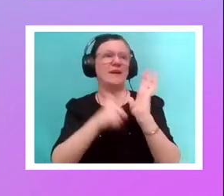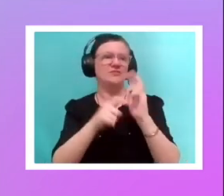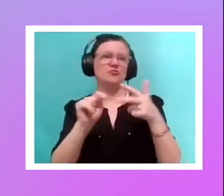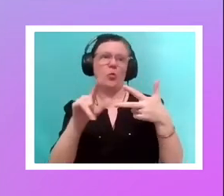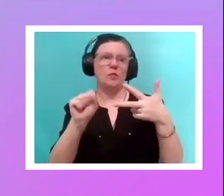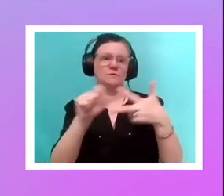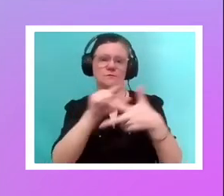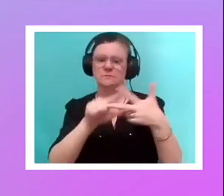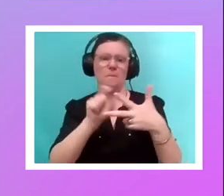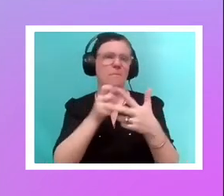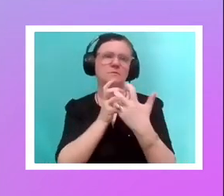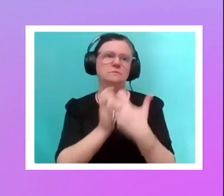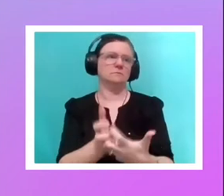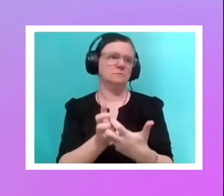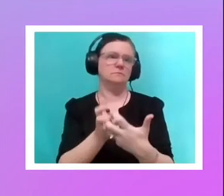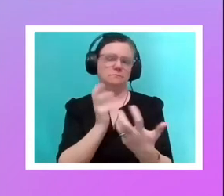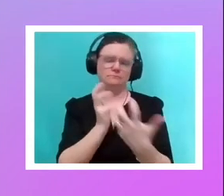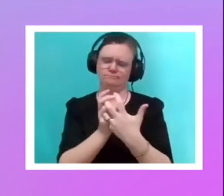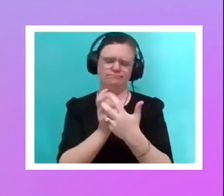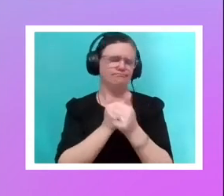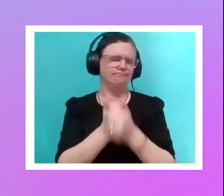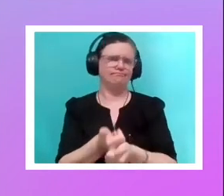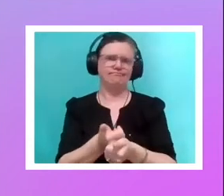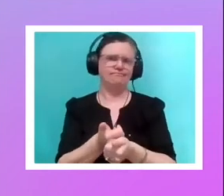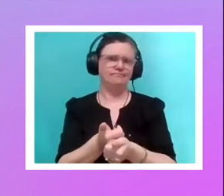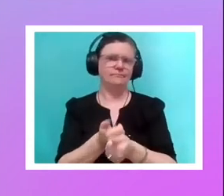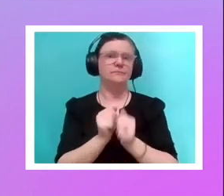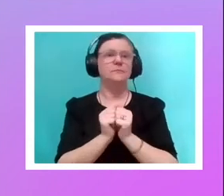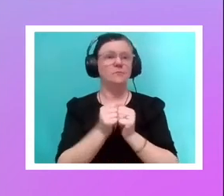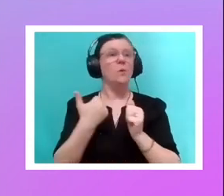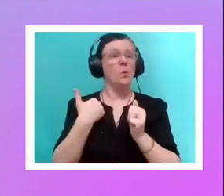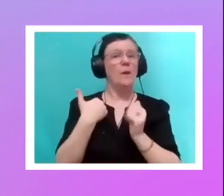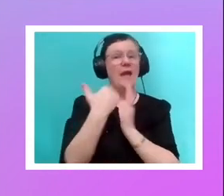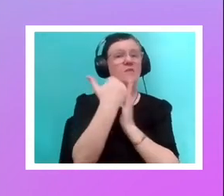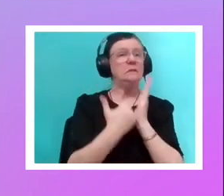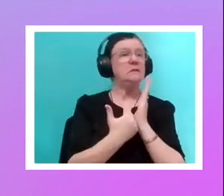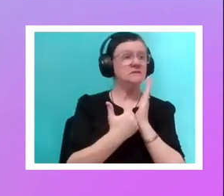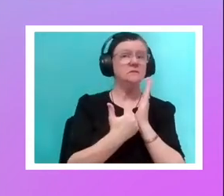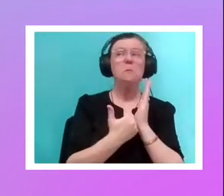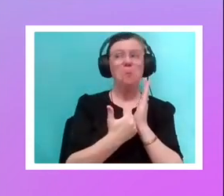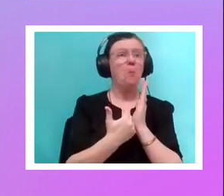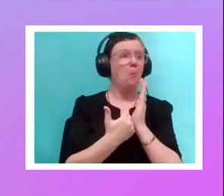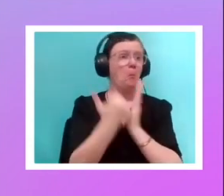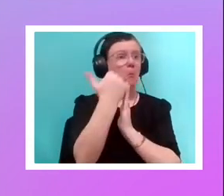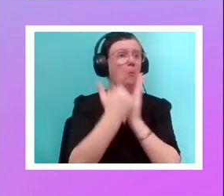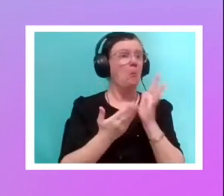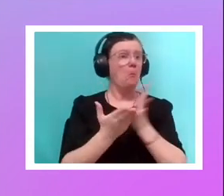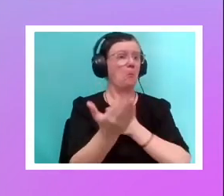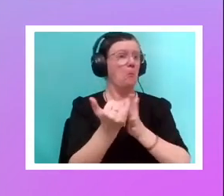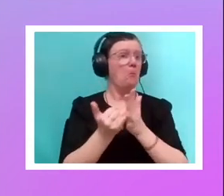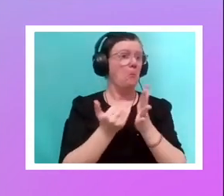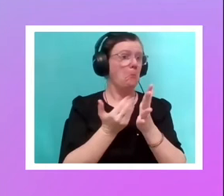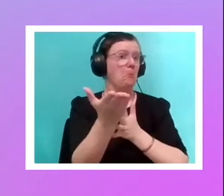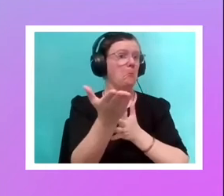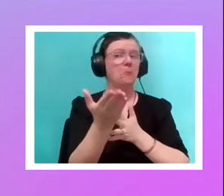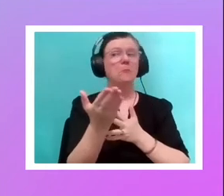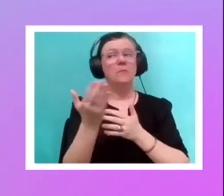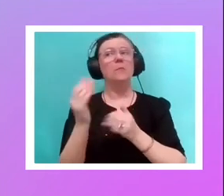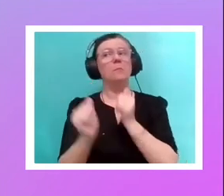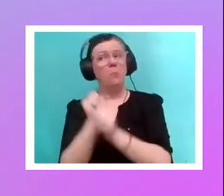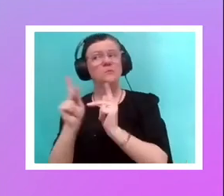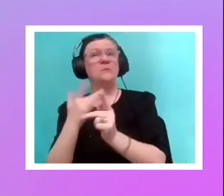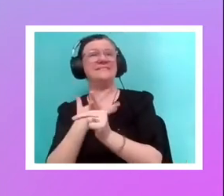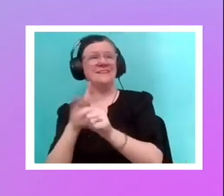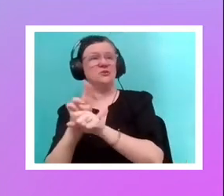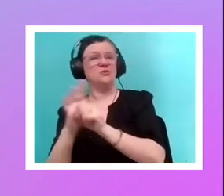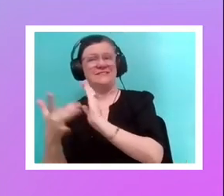speech recognition tools. We've set up a recommended list, and it's quite a pragmatic list. It's based on usage, but it isn't